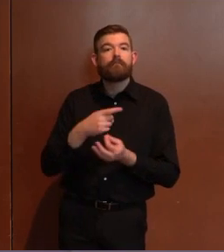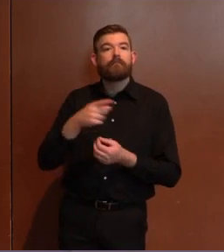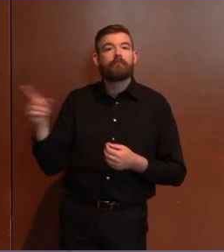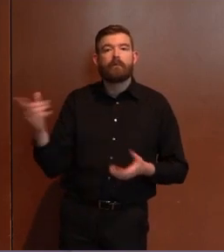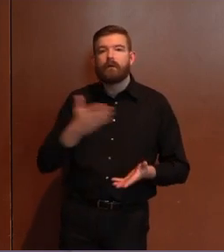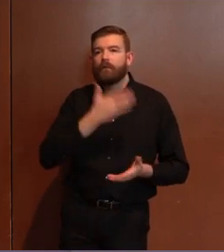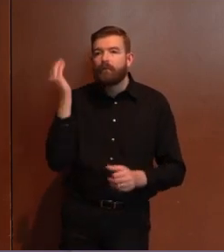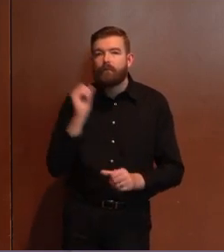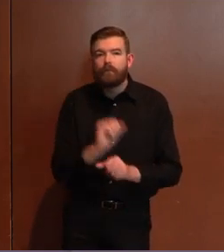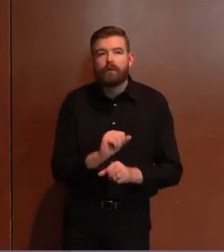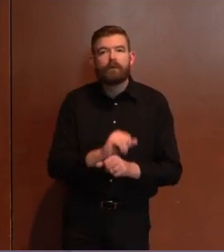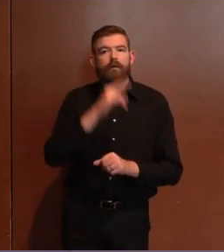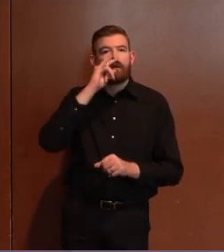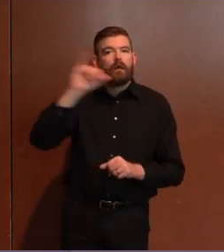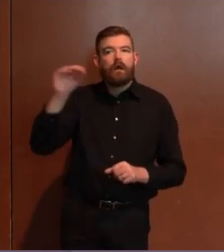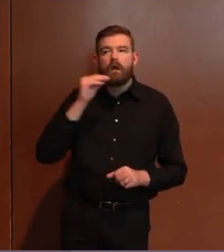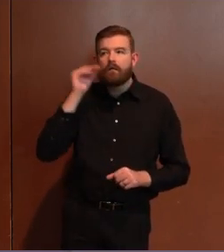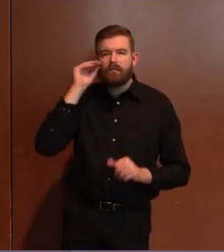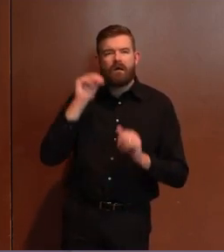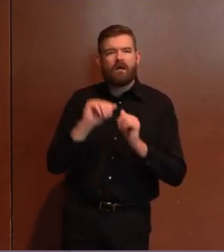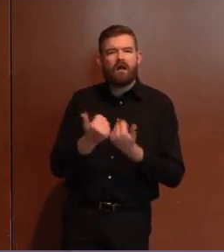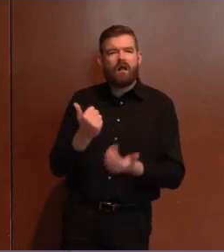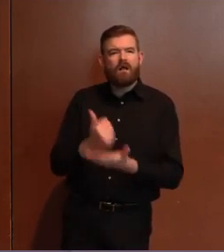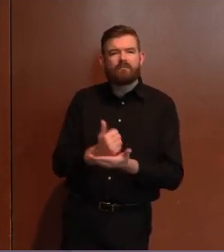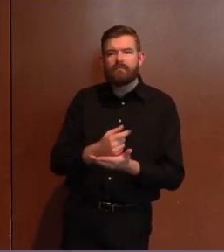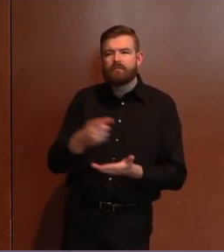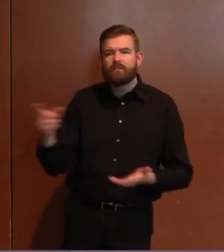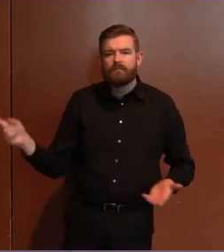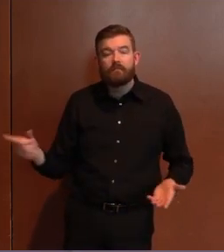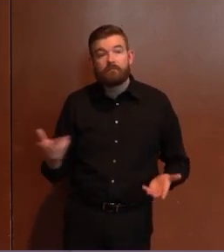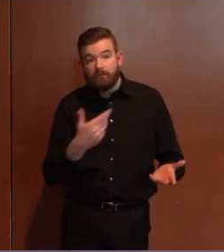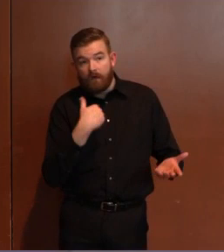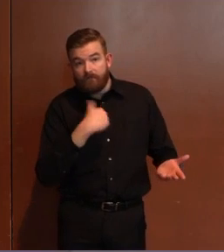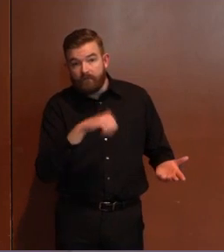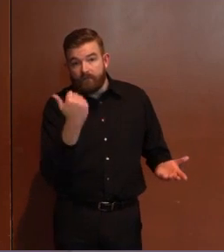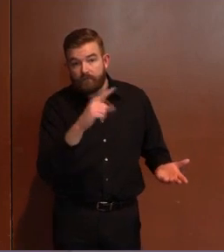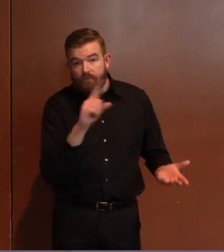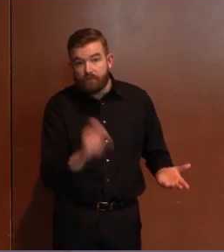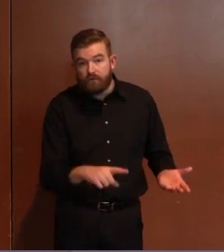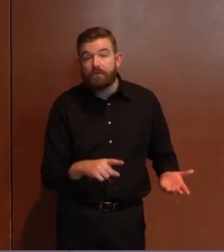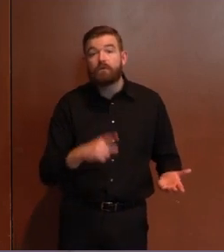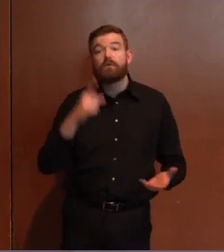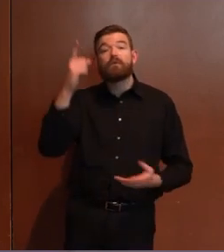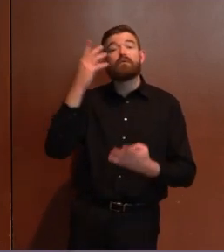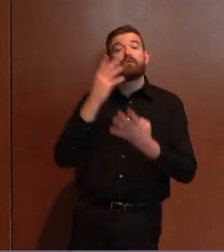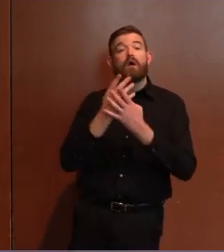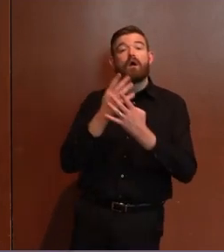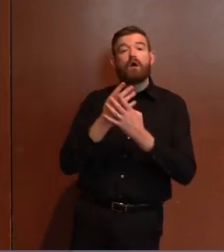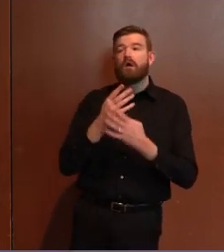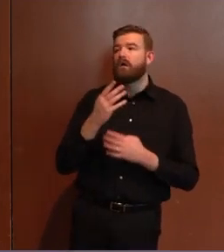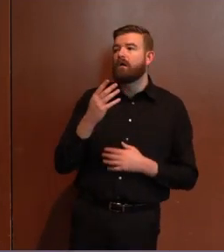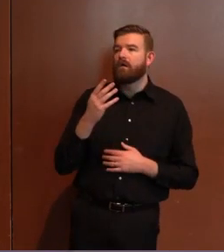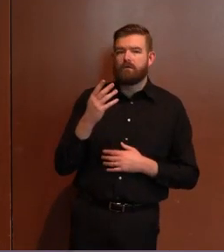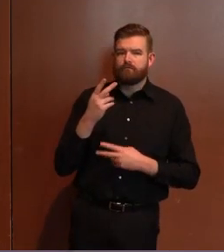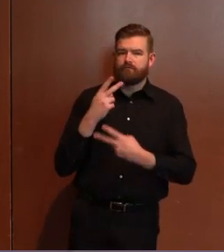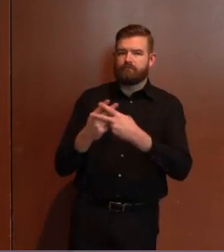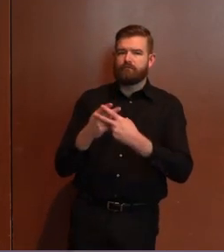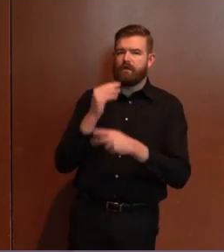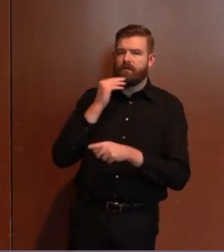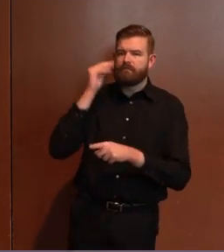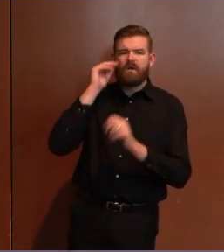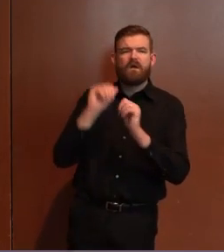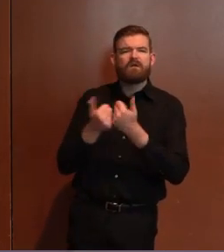home? What else do you have? And also in the jails that are quarantined, why haven't they been tested? One more time?